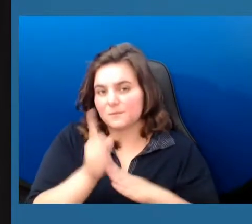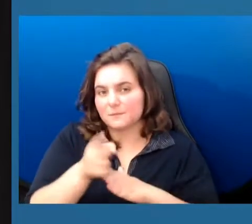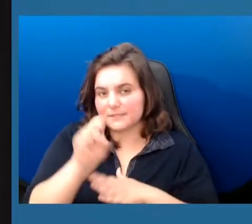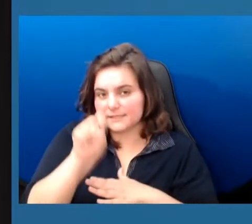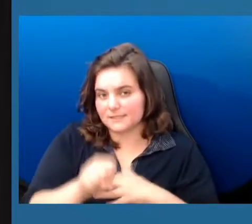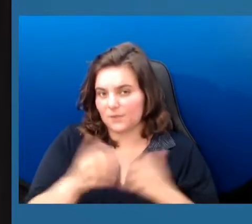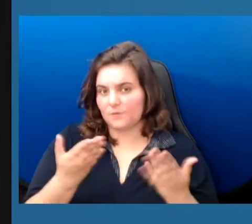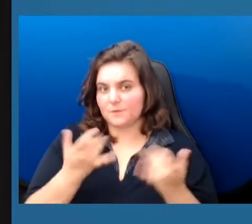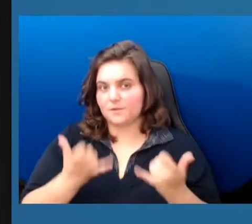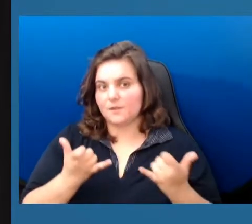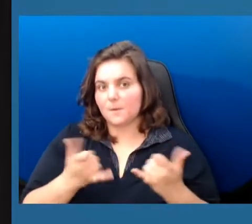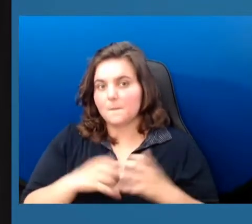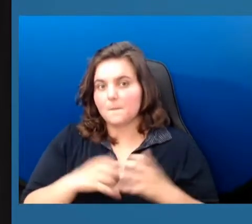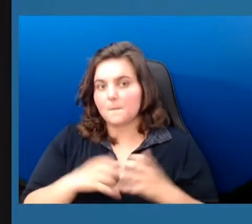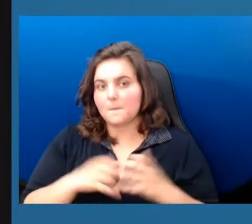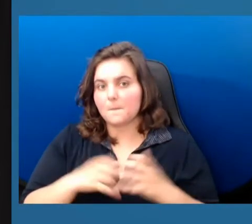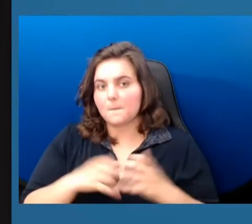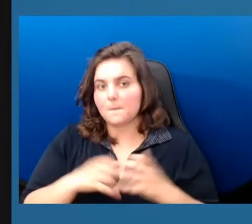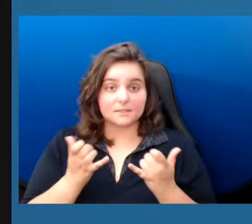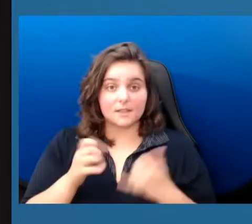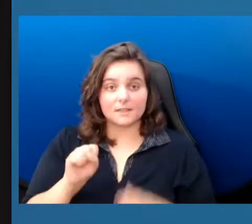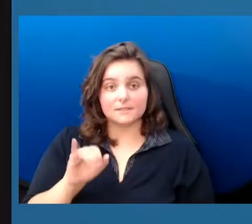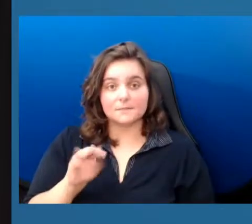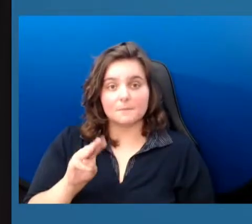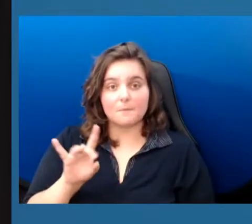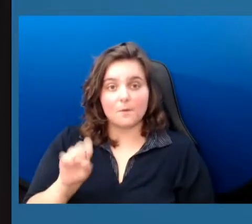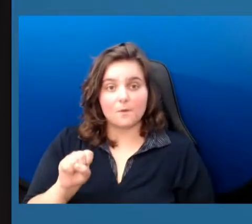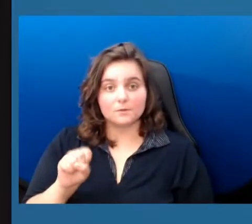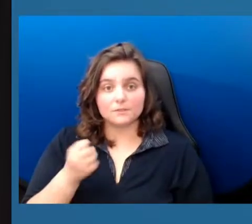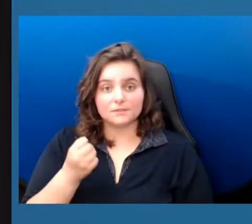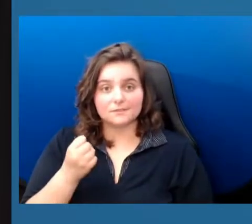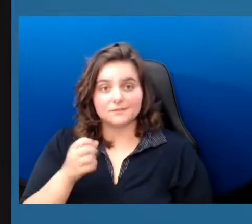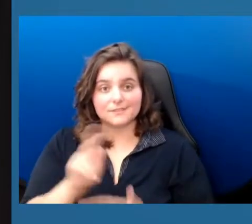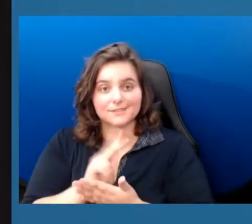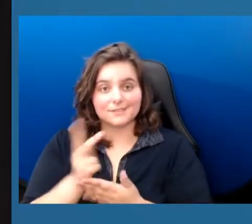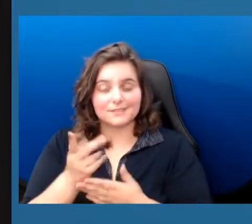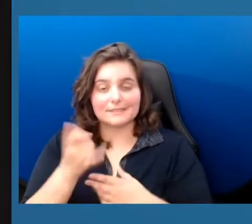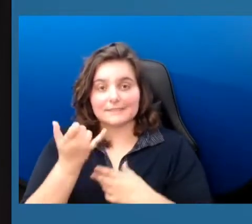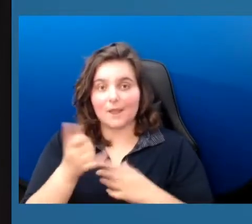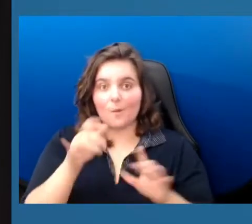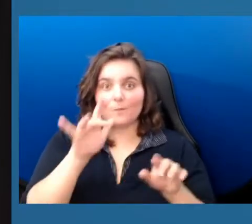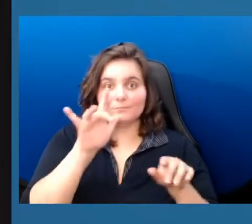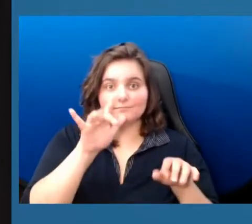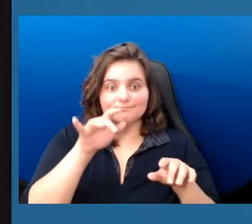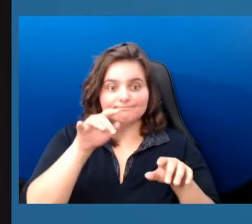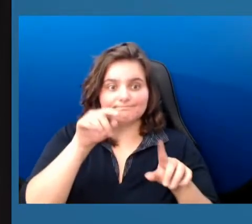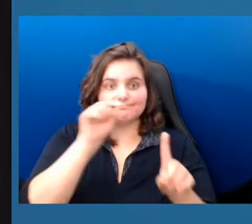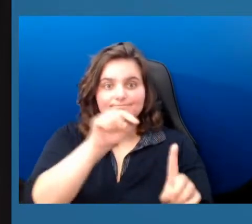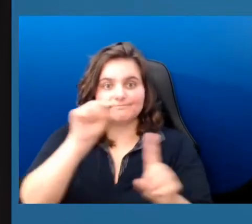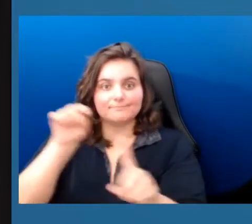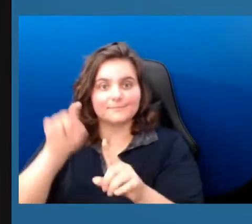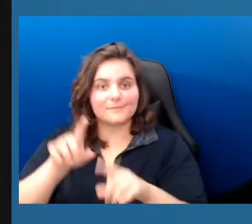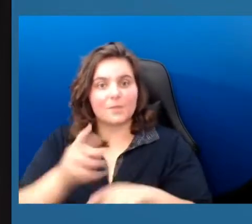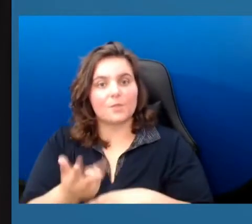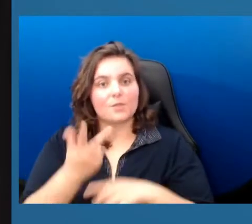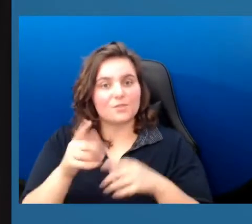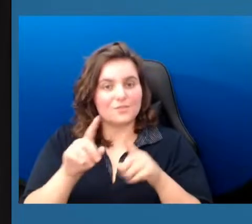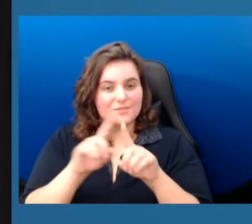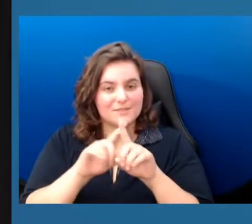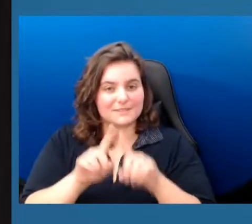As of today, Simone's Kitchen now spans across 3 counties and is becoming a beloved local restaurant